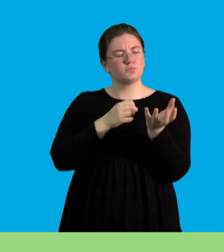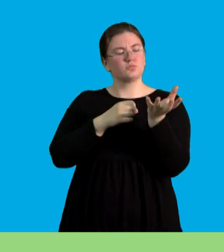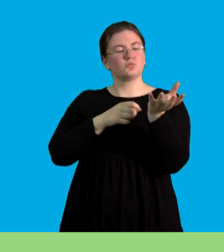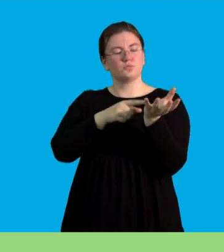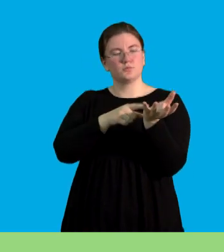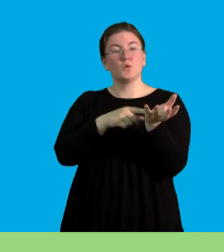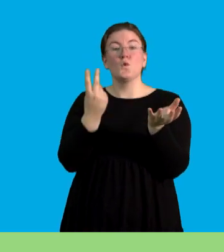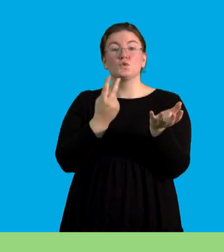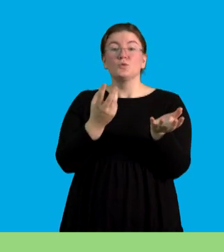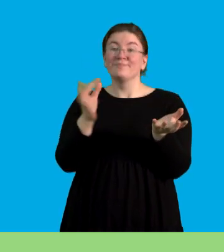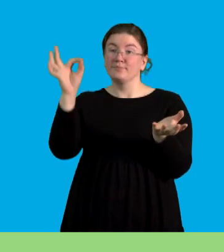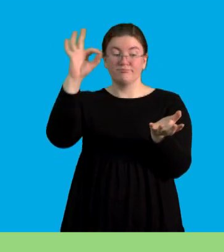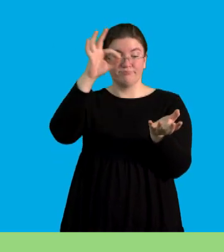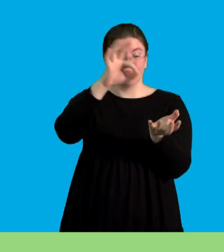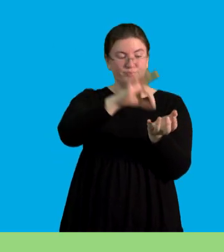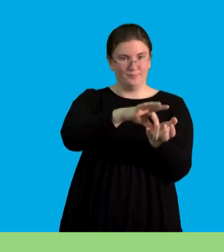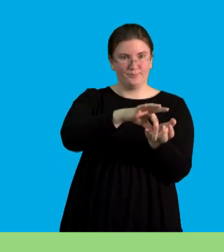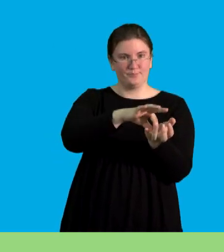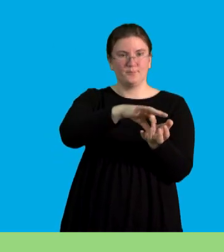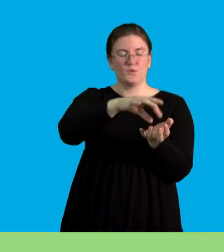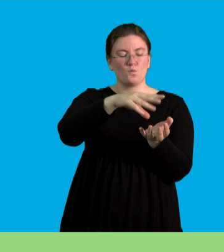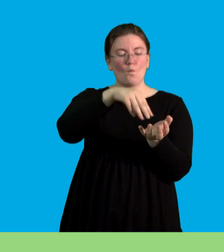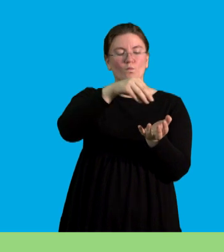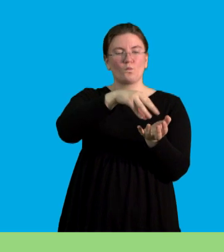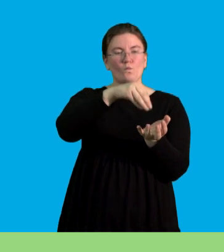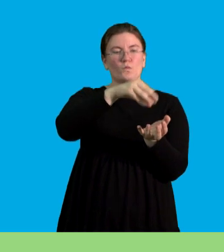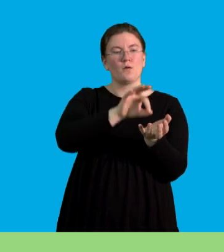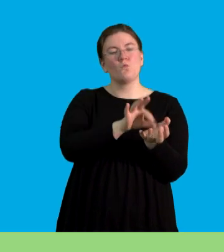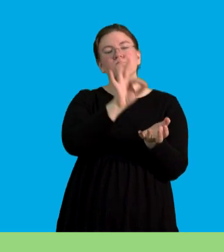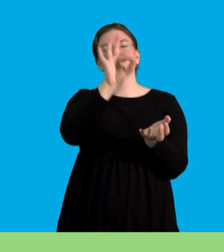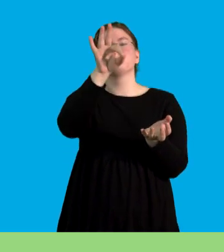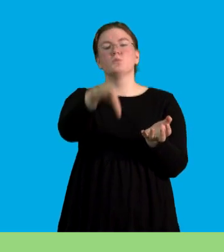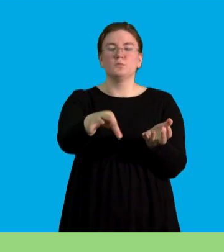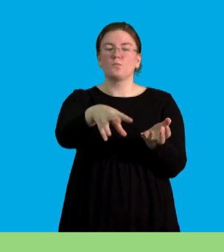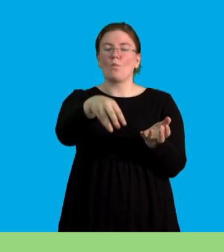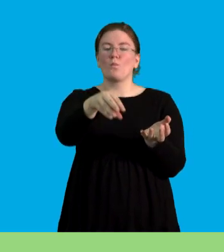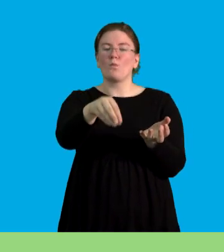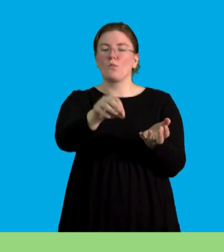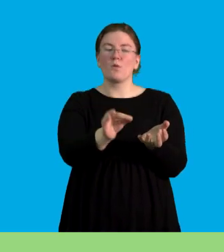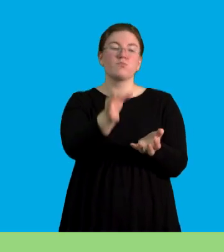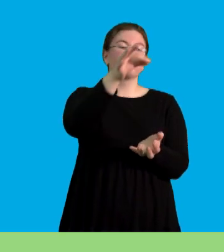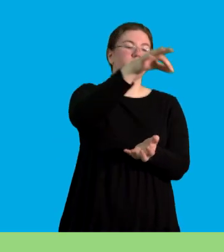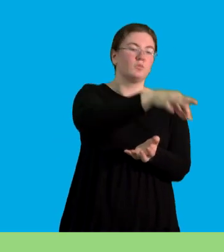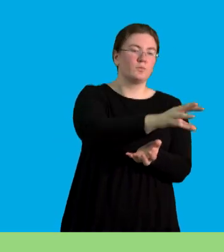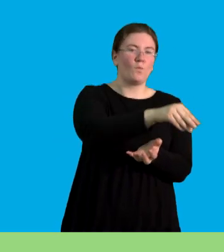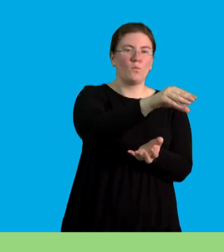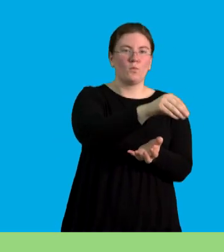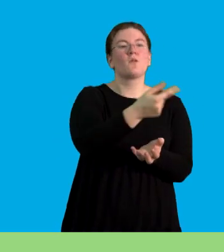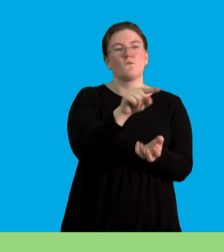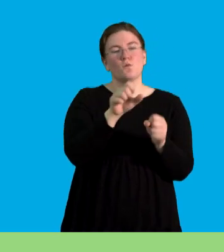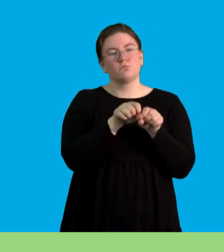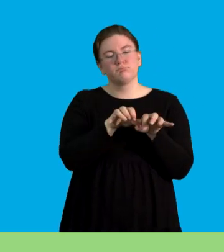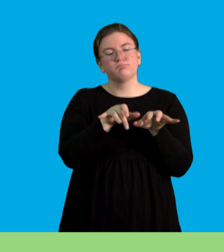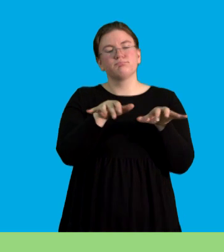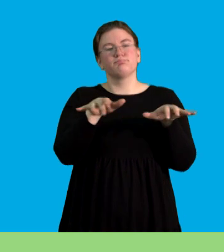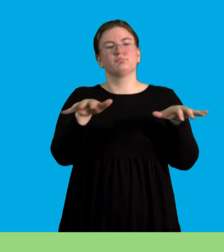insects for pollination. And we also know that if the leaves do